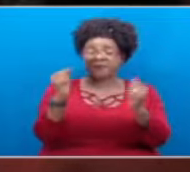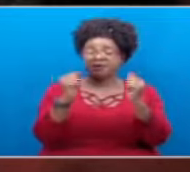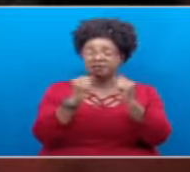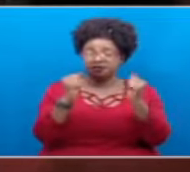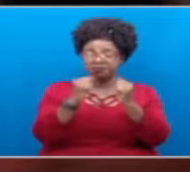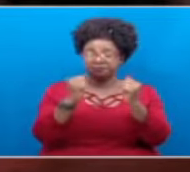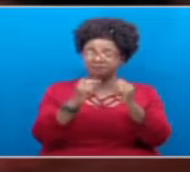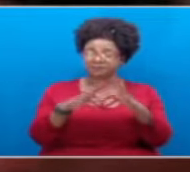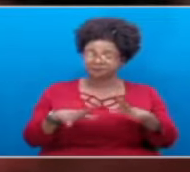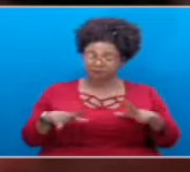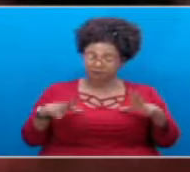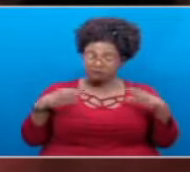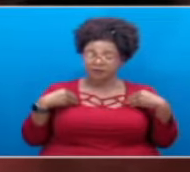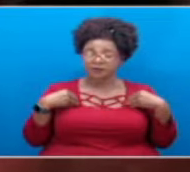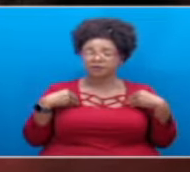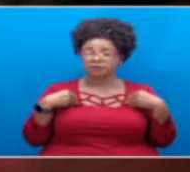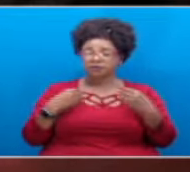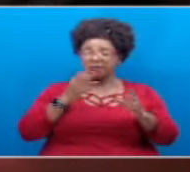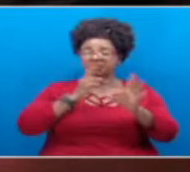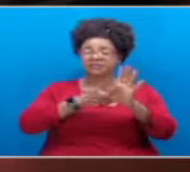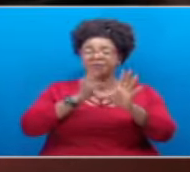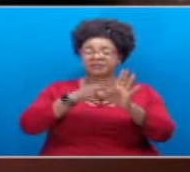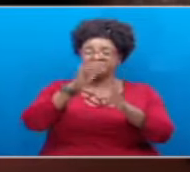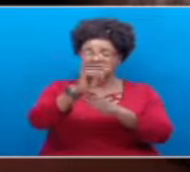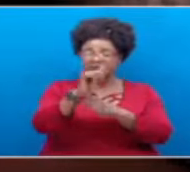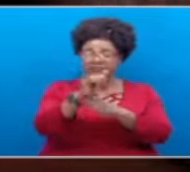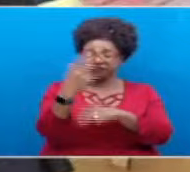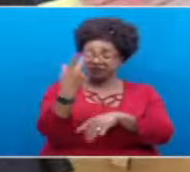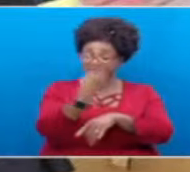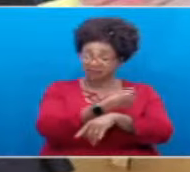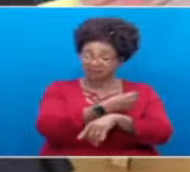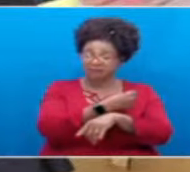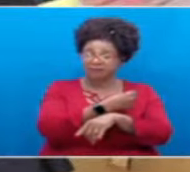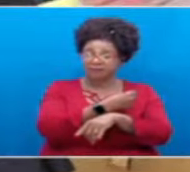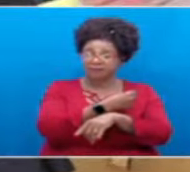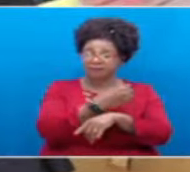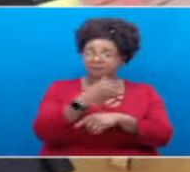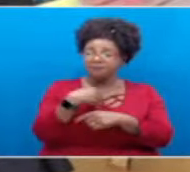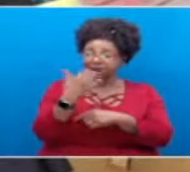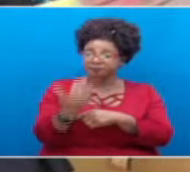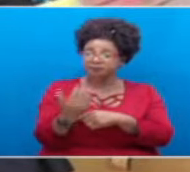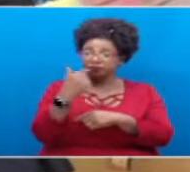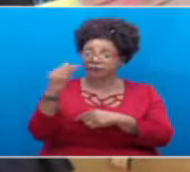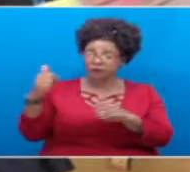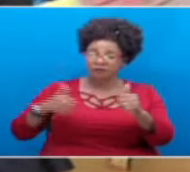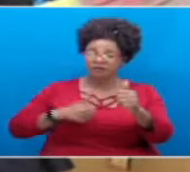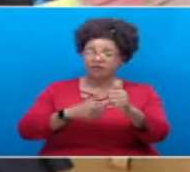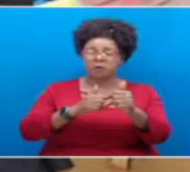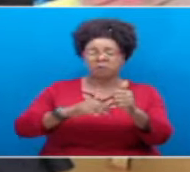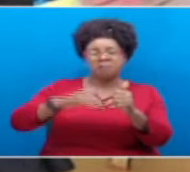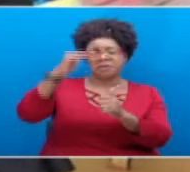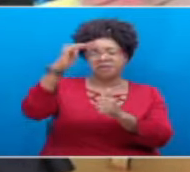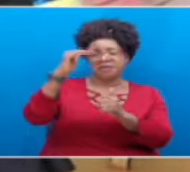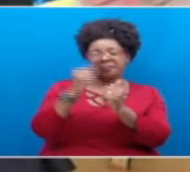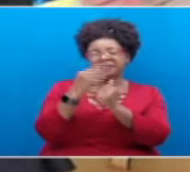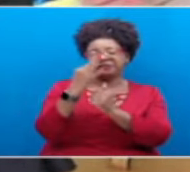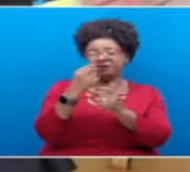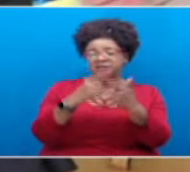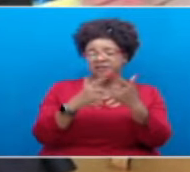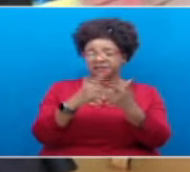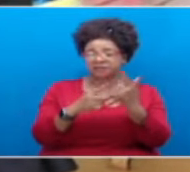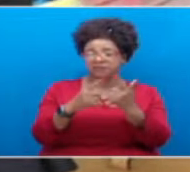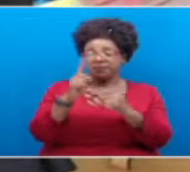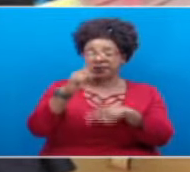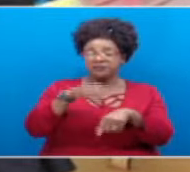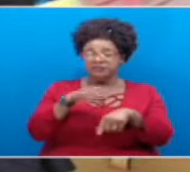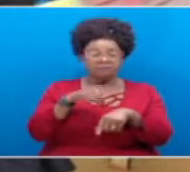when approached to take part in this pilot vaccine. Mtoto wangu mwenye huyo anafuata ni mkubwa sana, karibu 13 years. Hiyo wakati